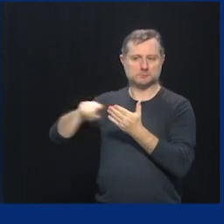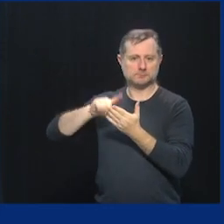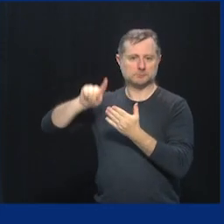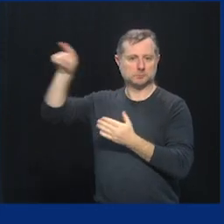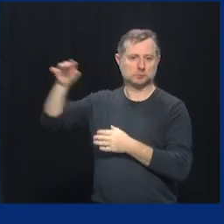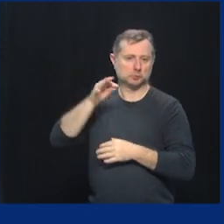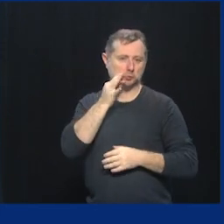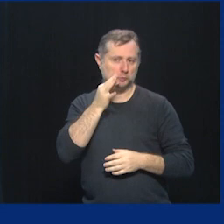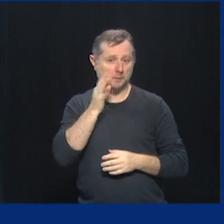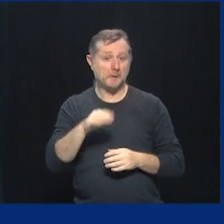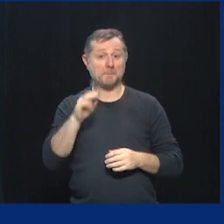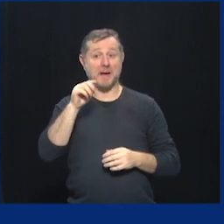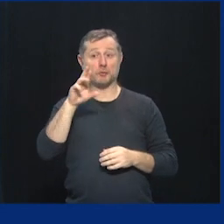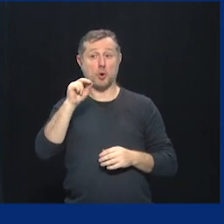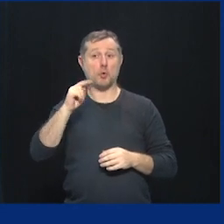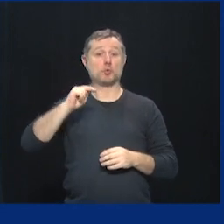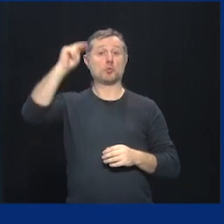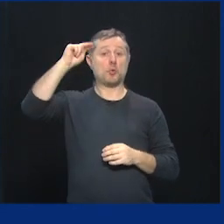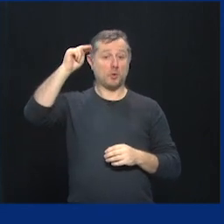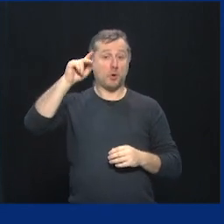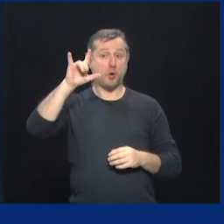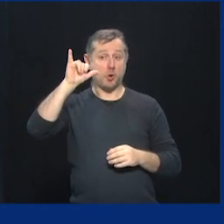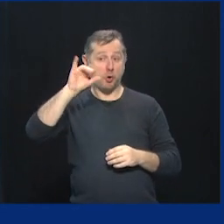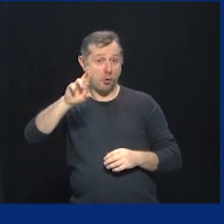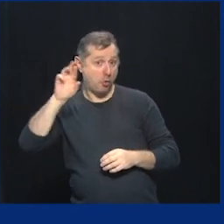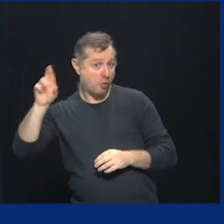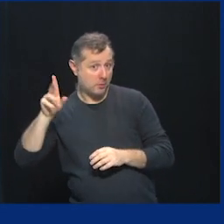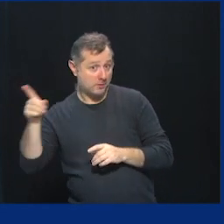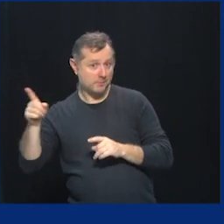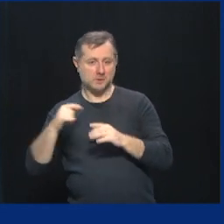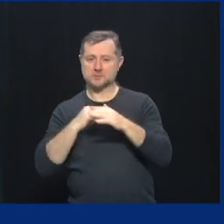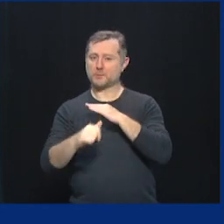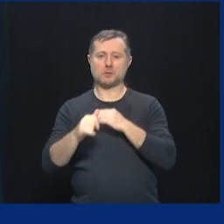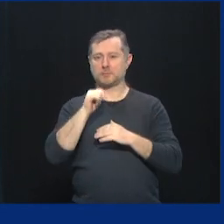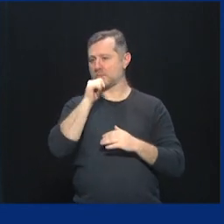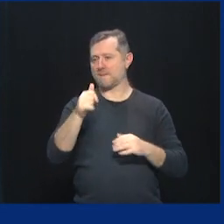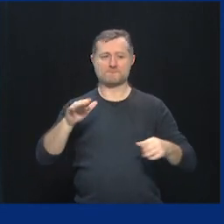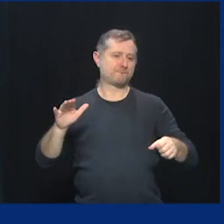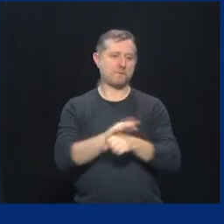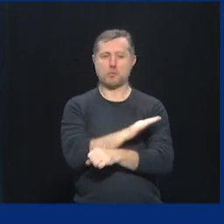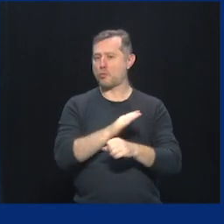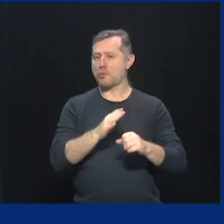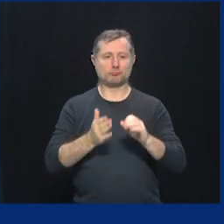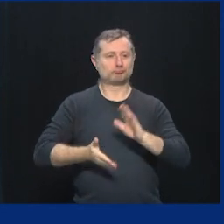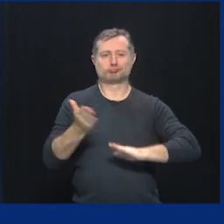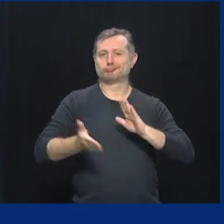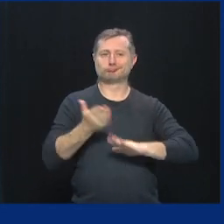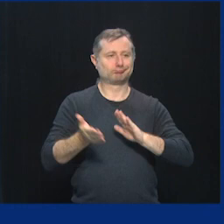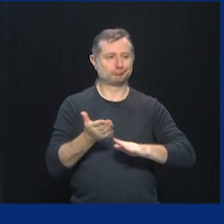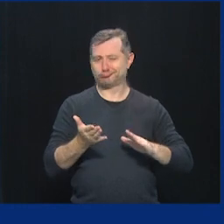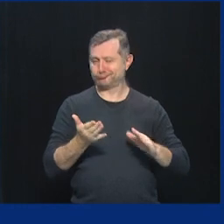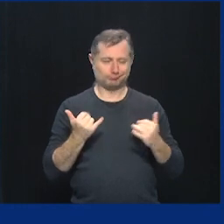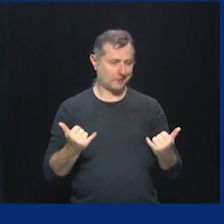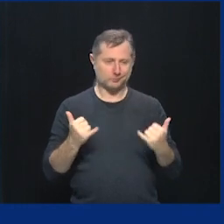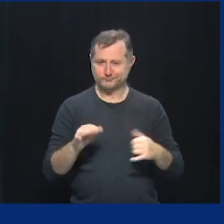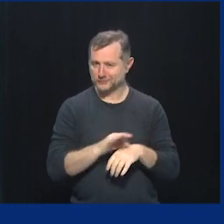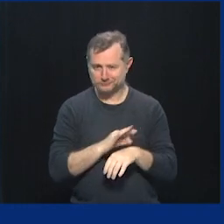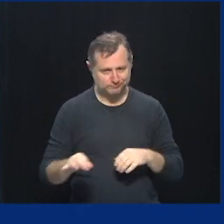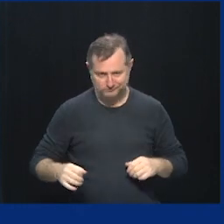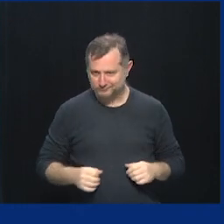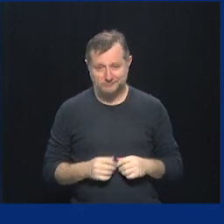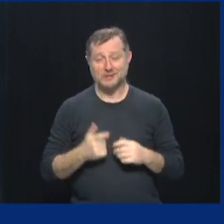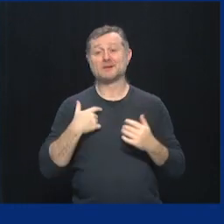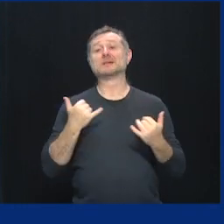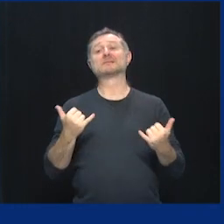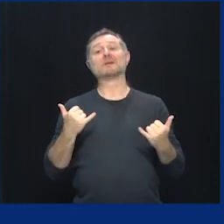North, LAIR, and the subway systems are not fully functioning at this time. But I want people to stay engaged, following the information,